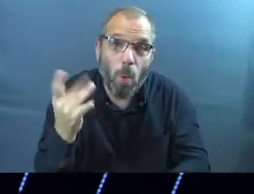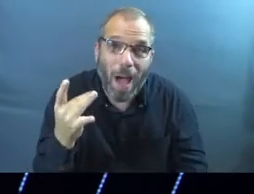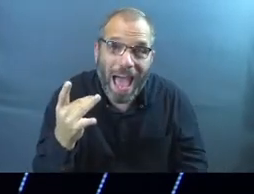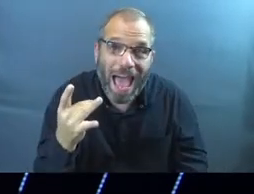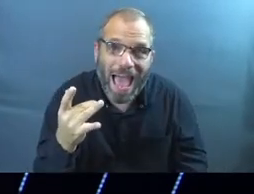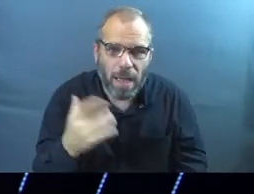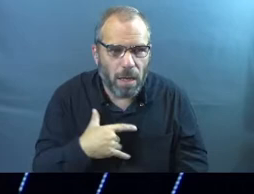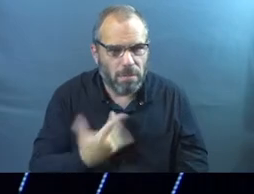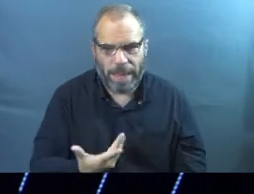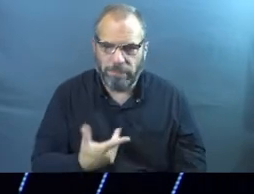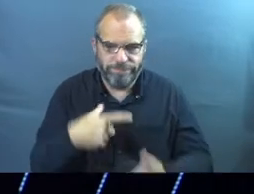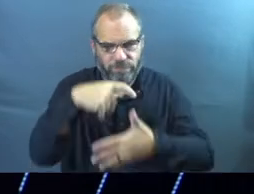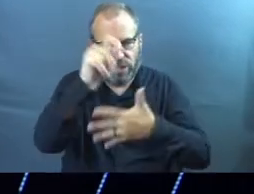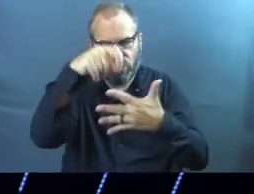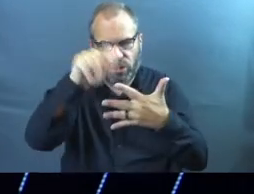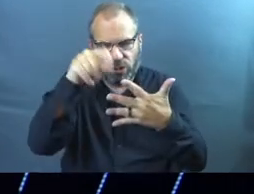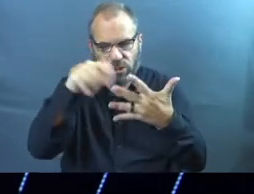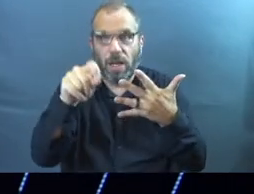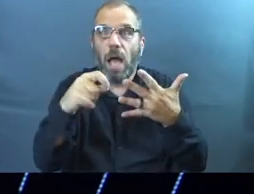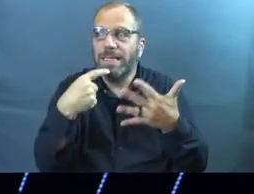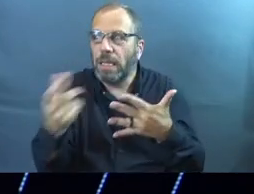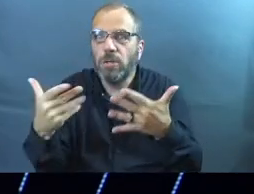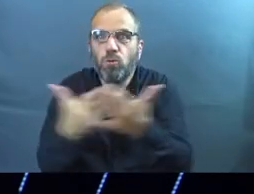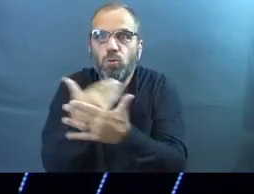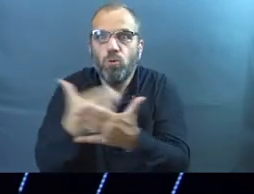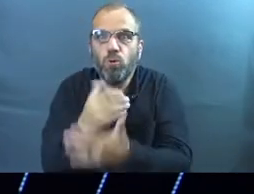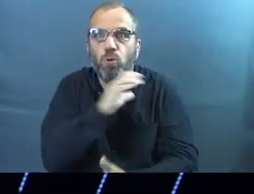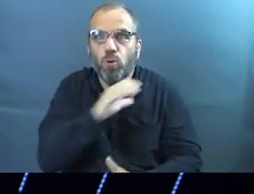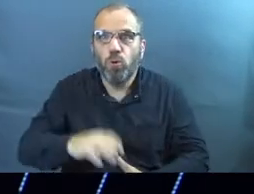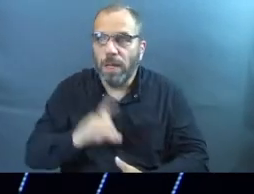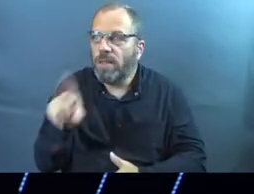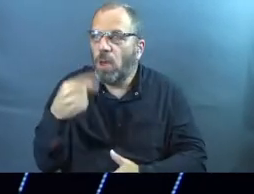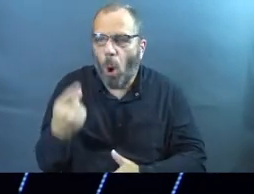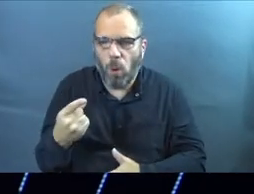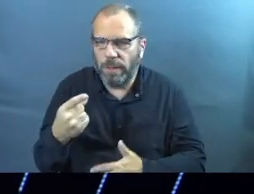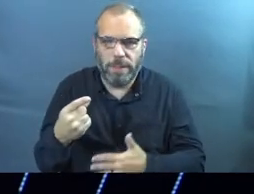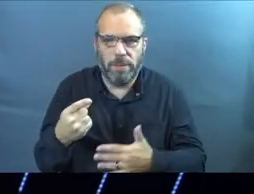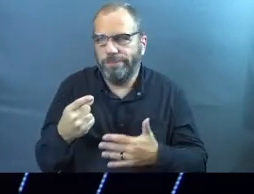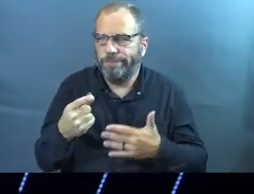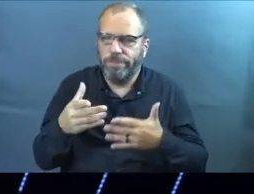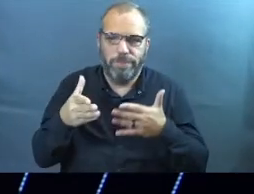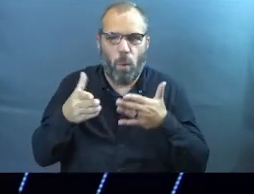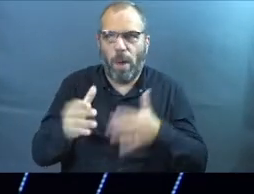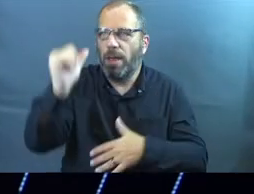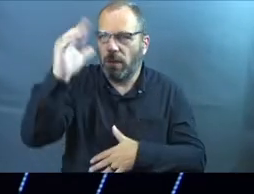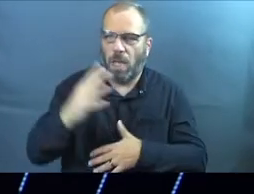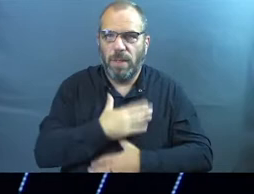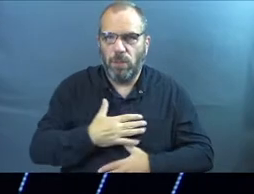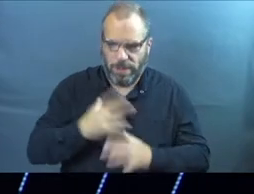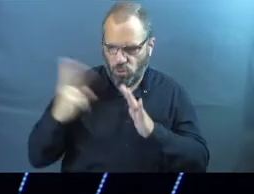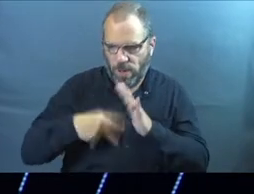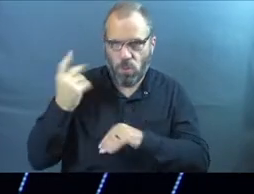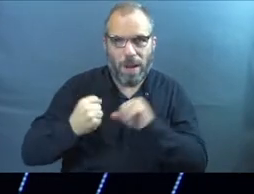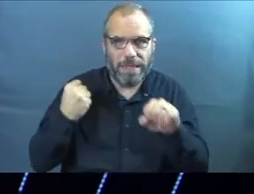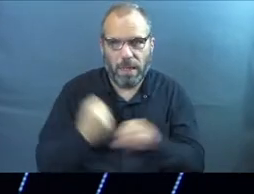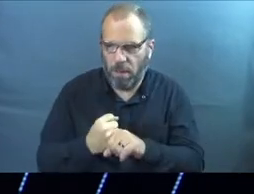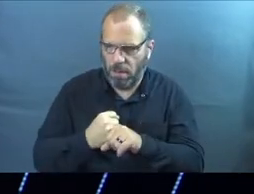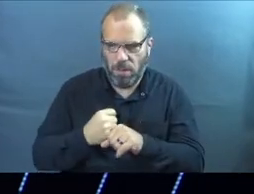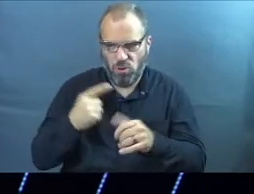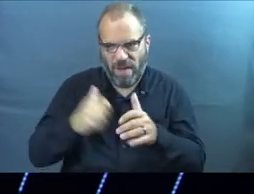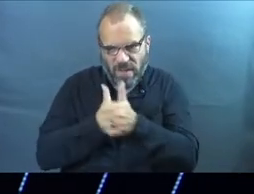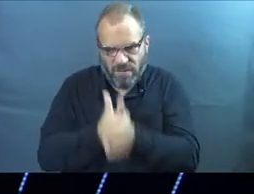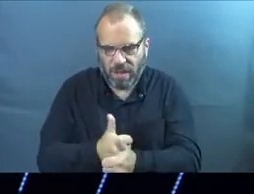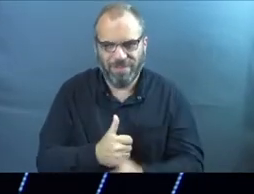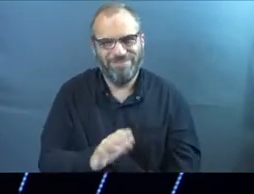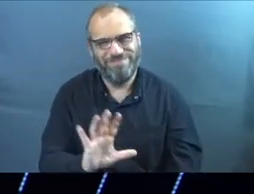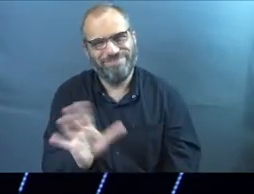we're saying to brand new Christians sometimes that this is the only pace that God is pleased with.